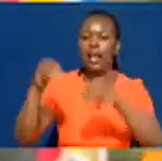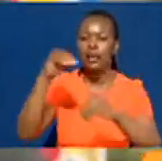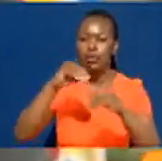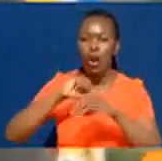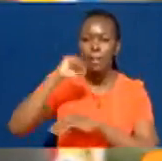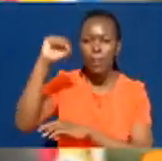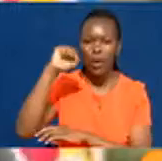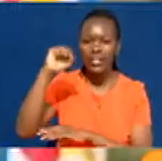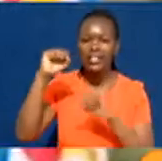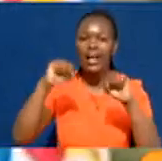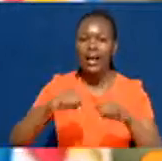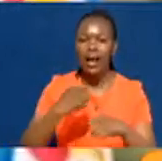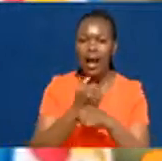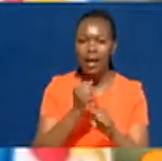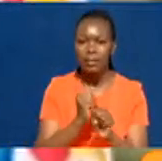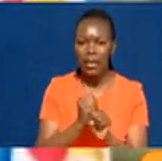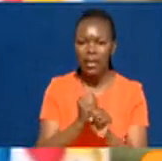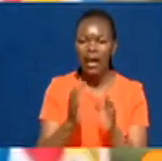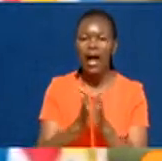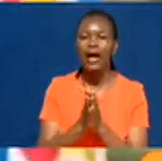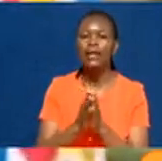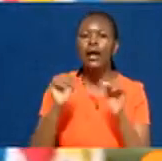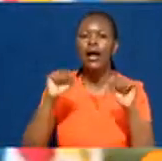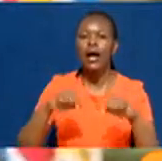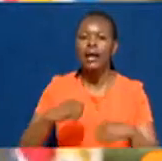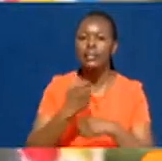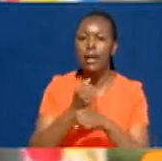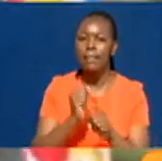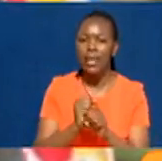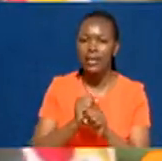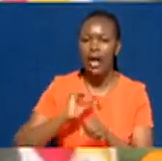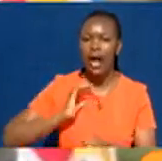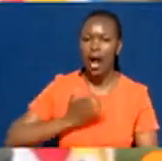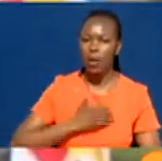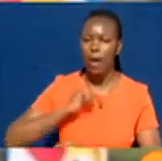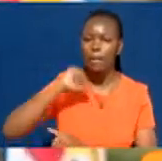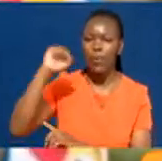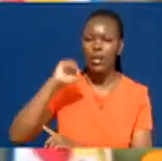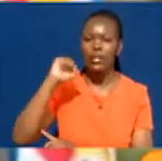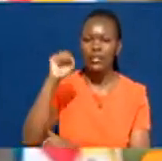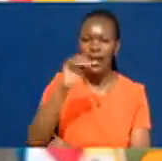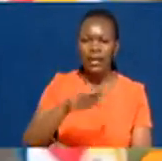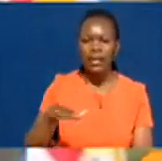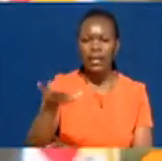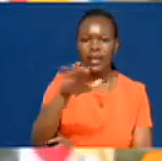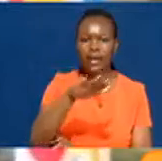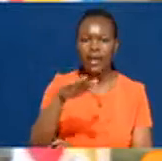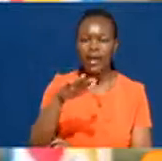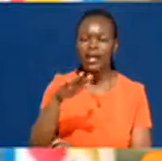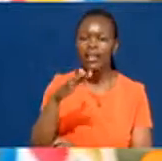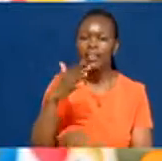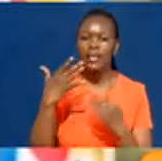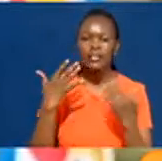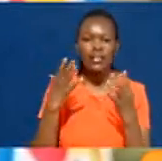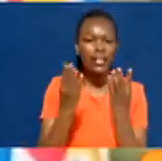make and has made our politics an arena utterly devoid of grace.